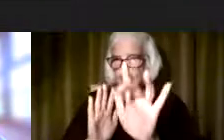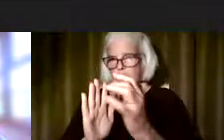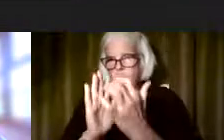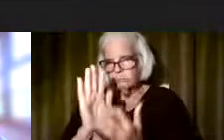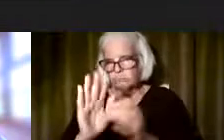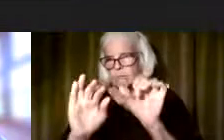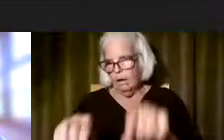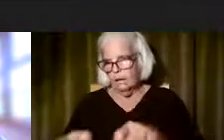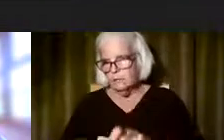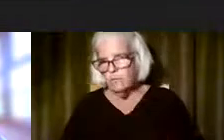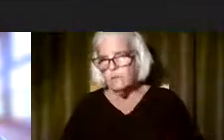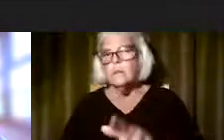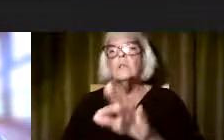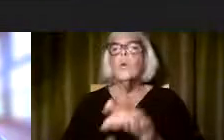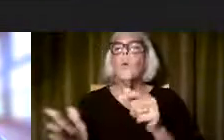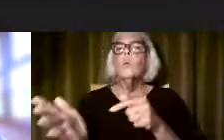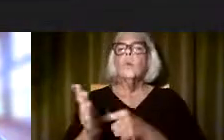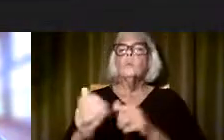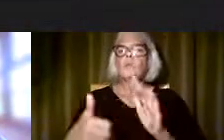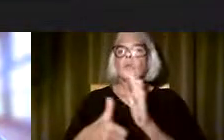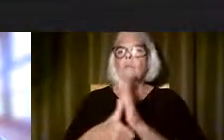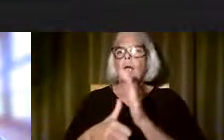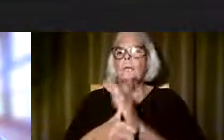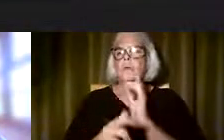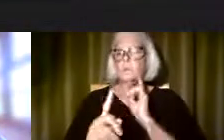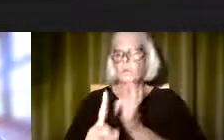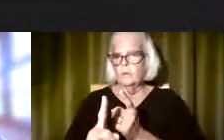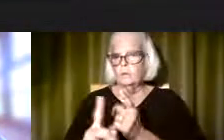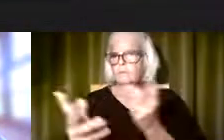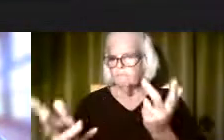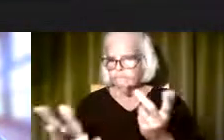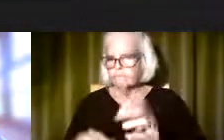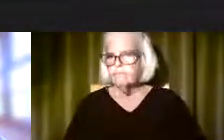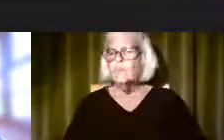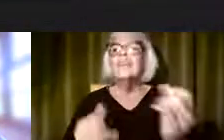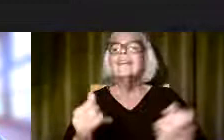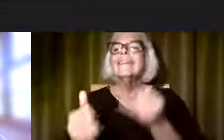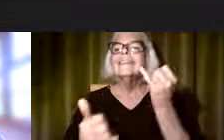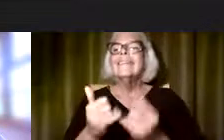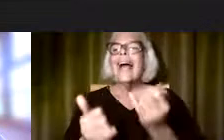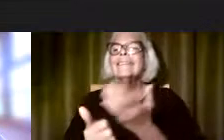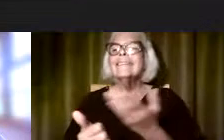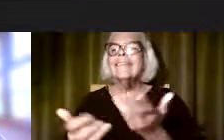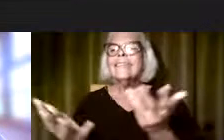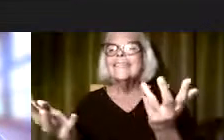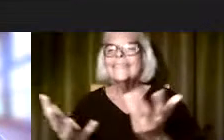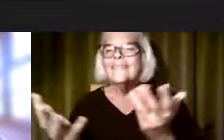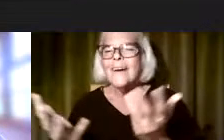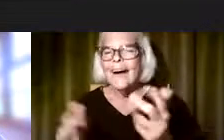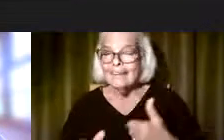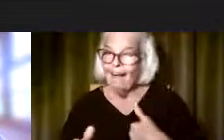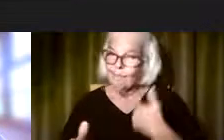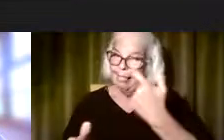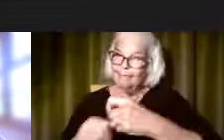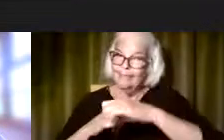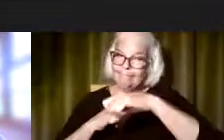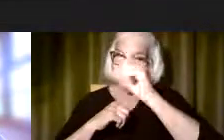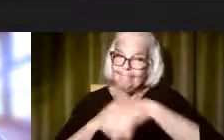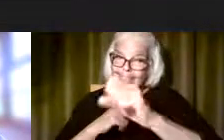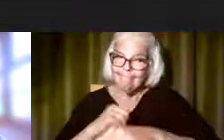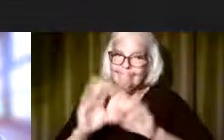on. And the last thing, and again, sorry, I'm a rambler here, but there's been some concerns